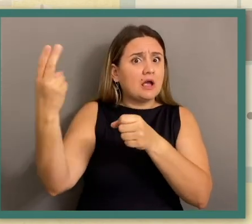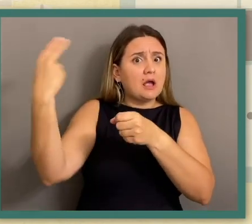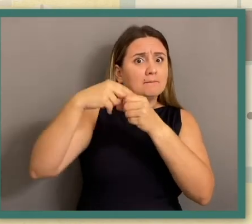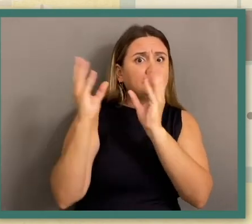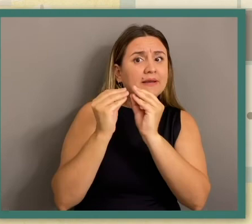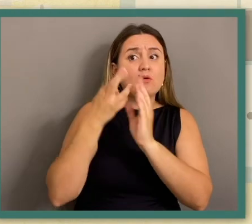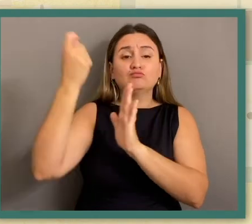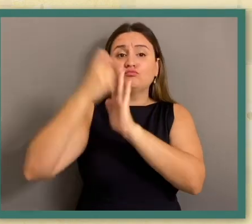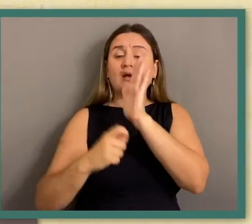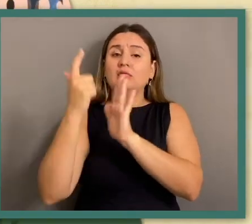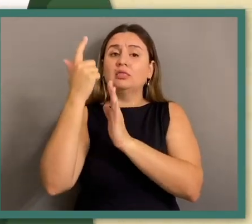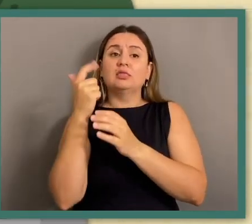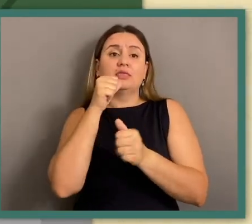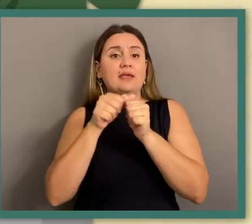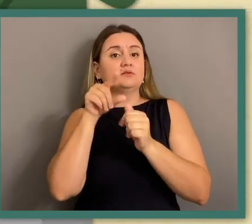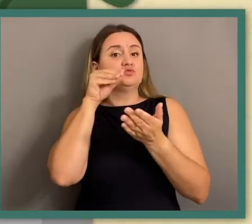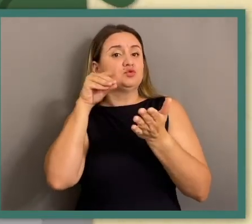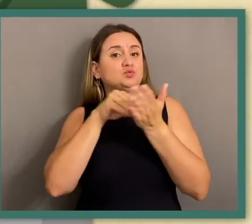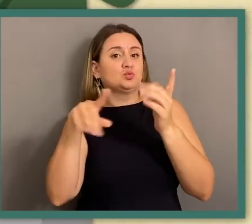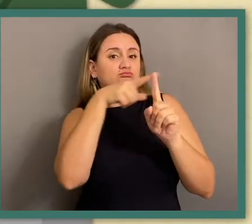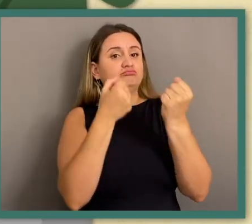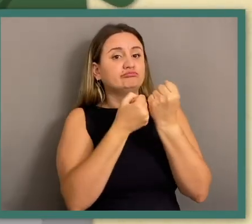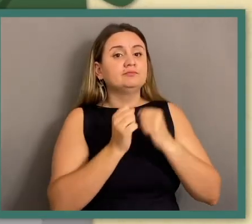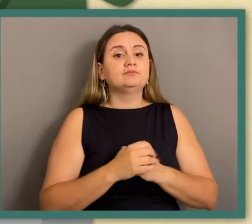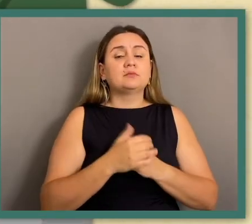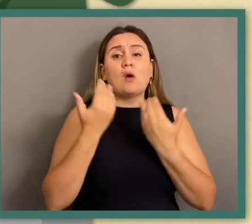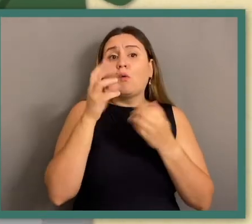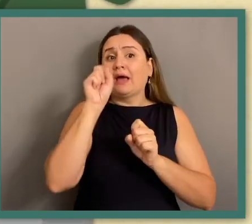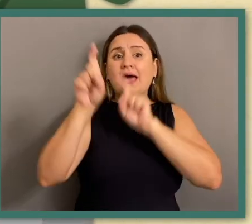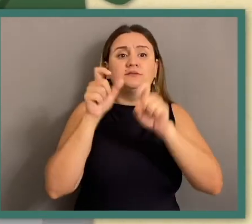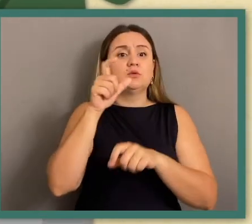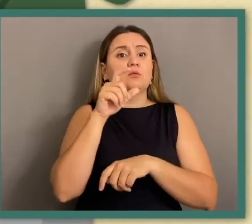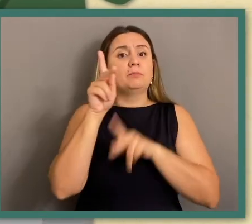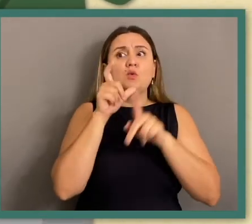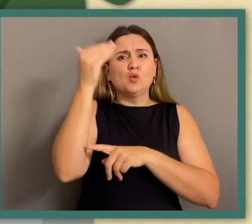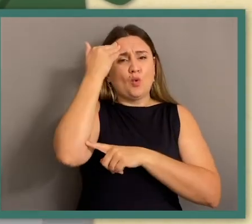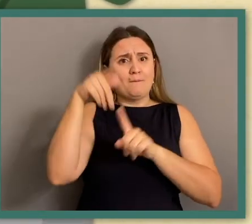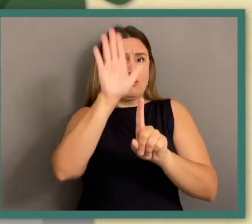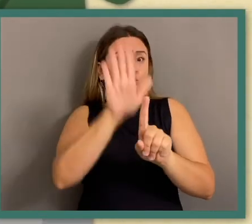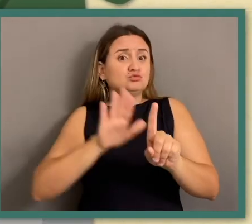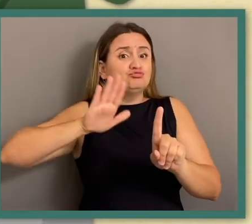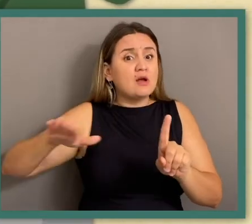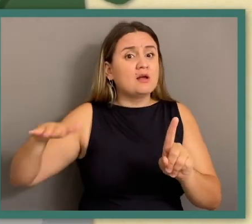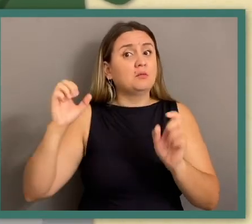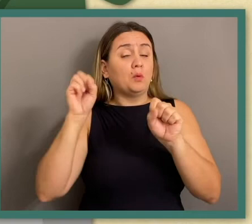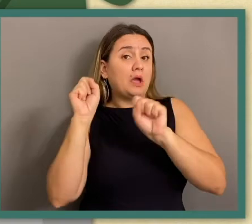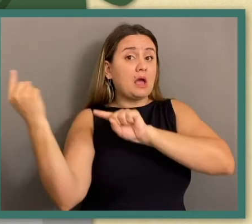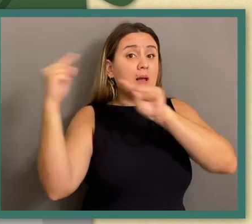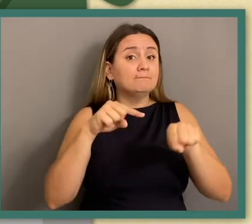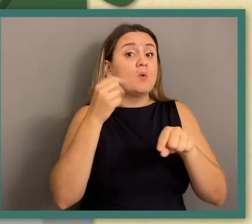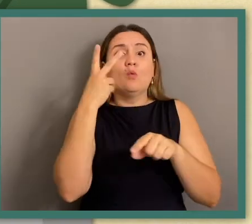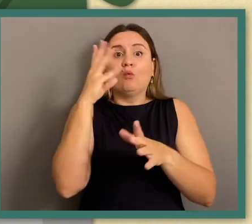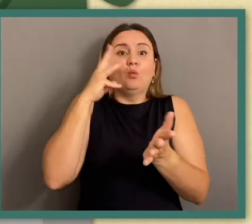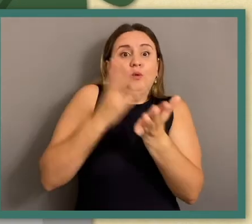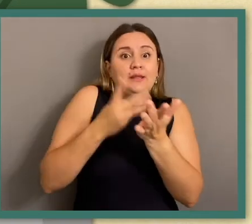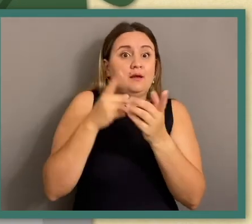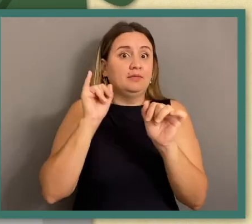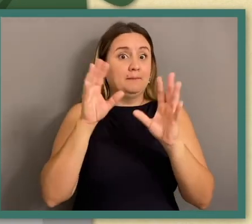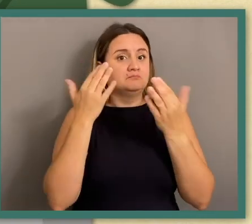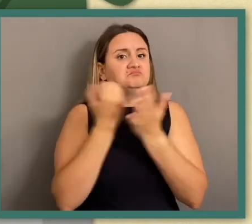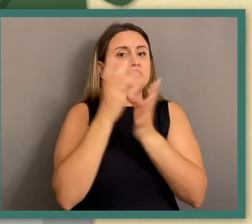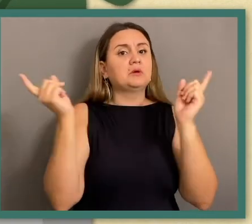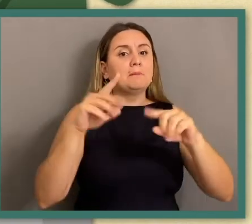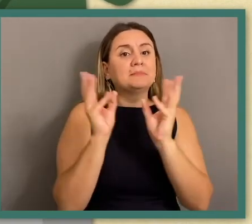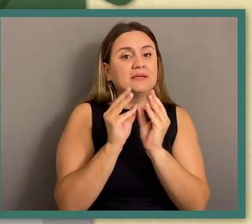student's behalf. Ask people who know your child or know about what happened to come to the MDR. This could include witnesses,